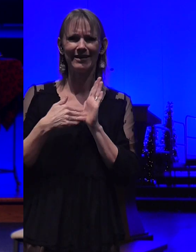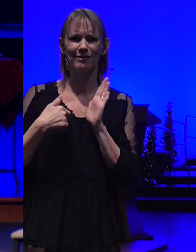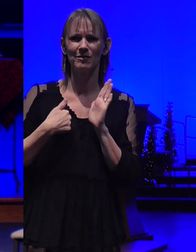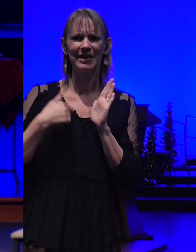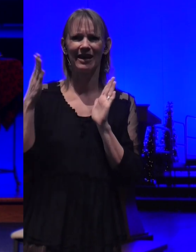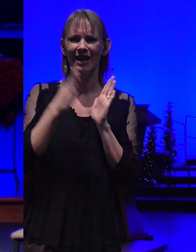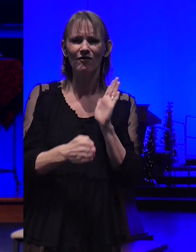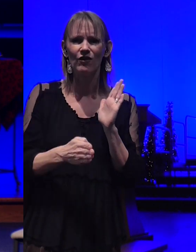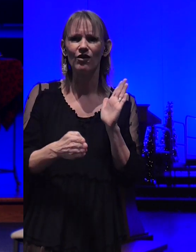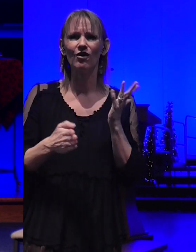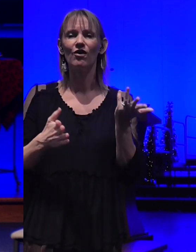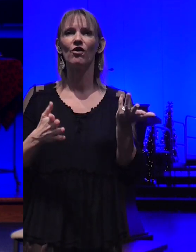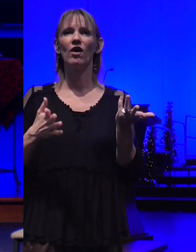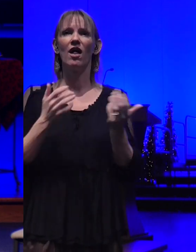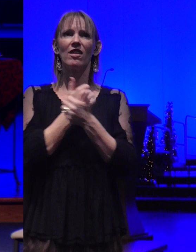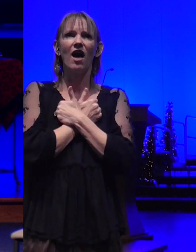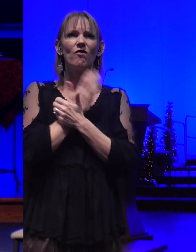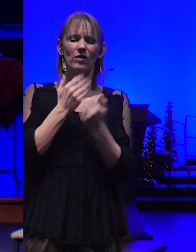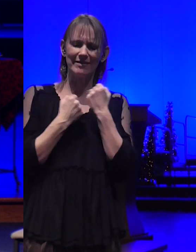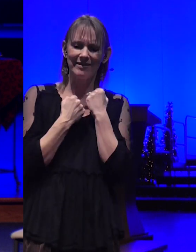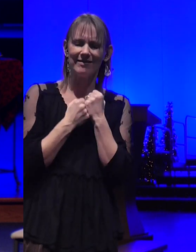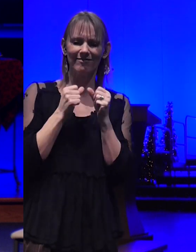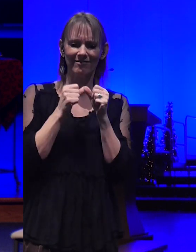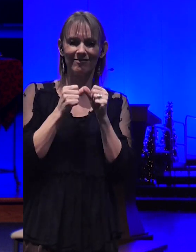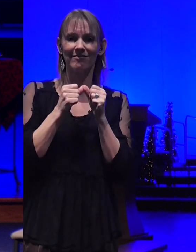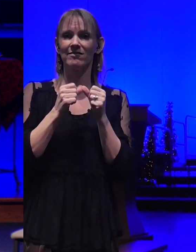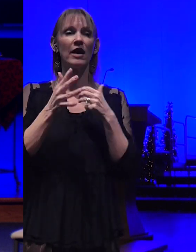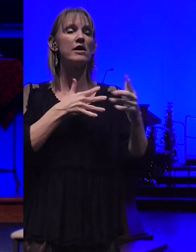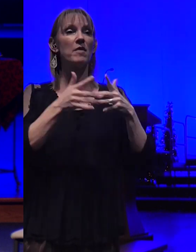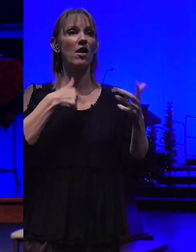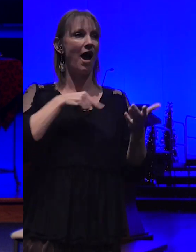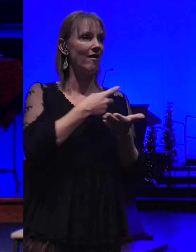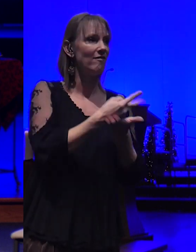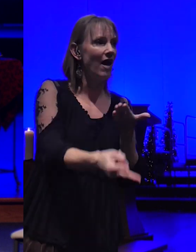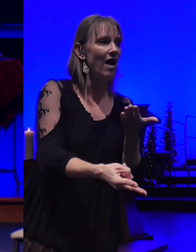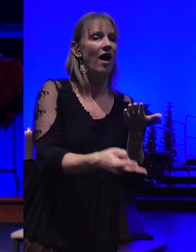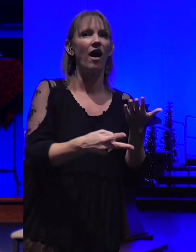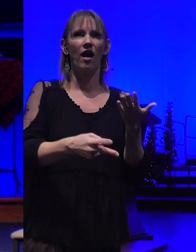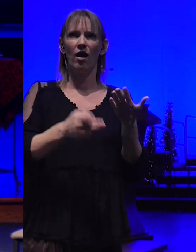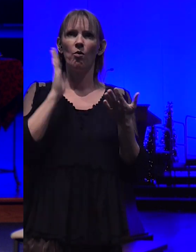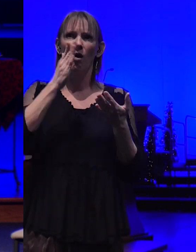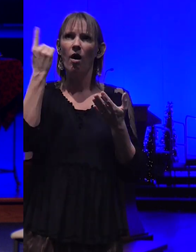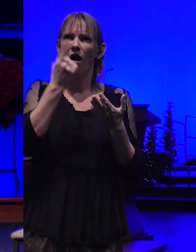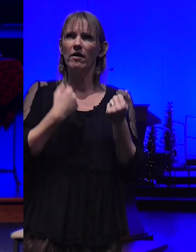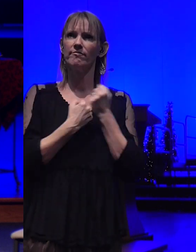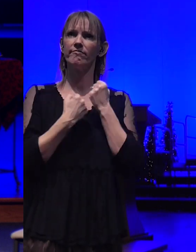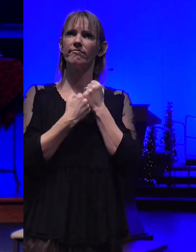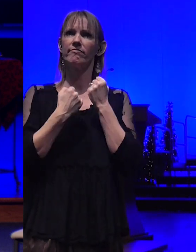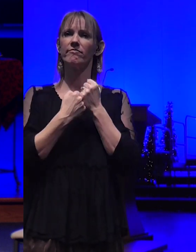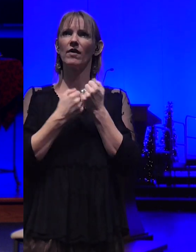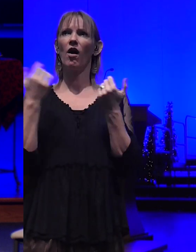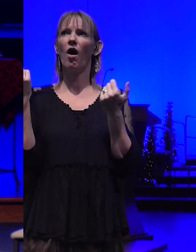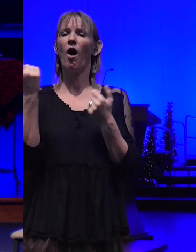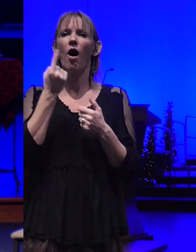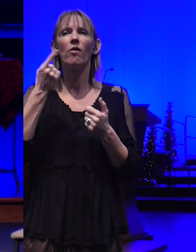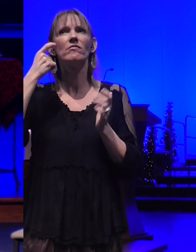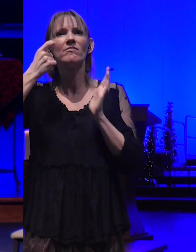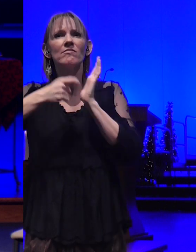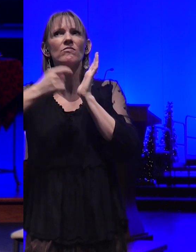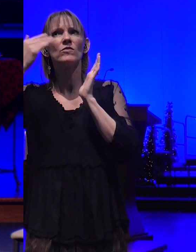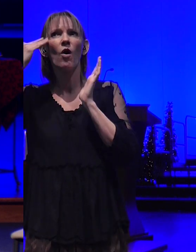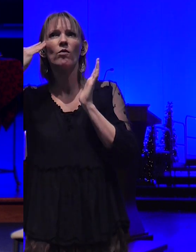love that will not let me go, that can sustain me even when I fall down, that always beholds the beauty and the possibilities in